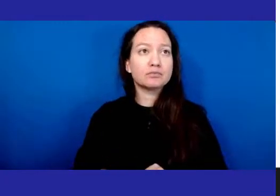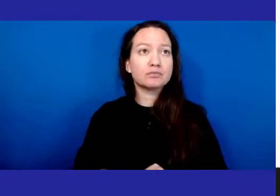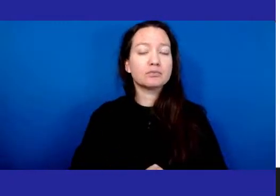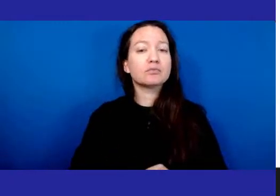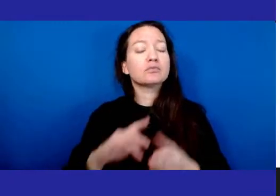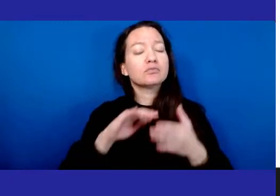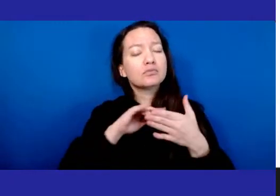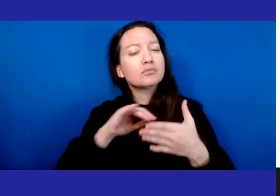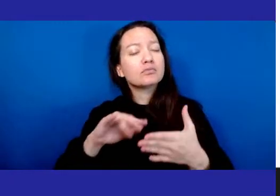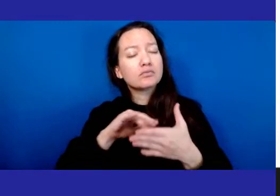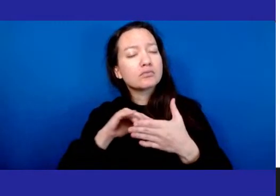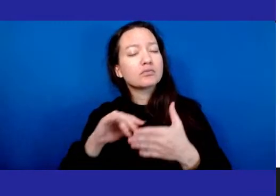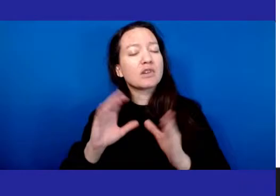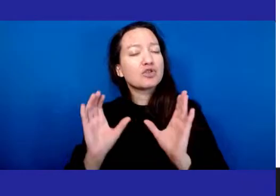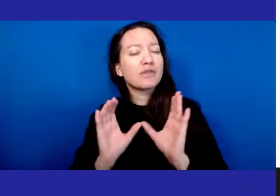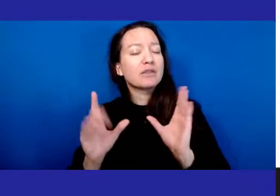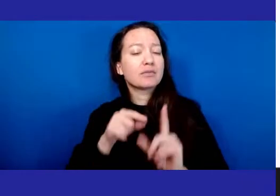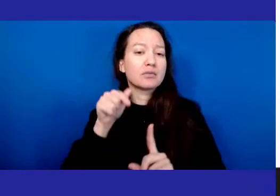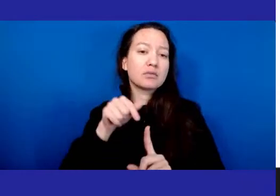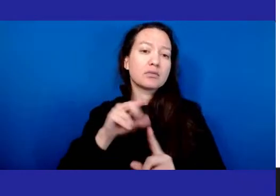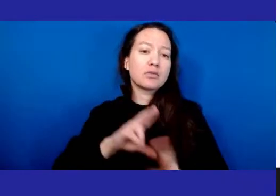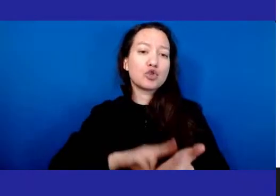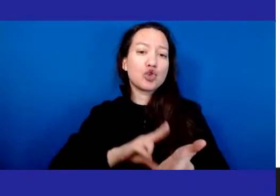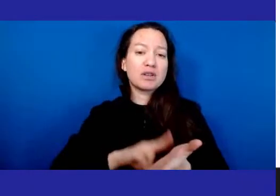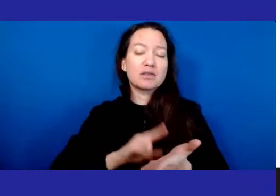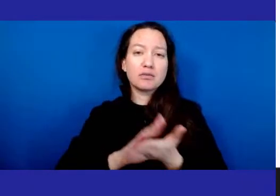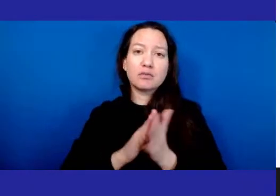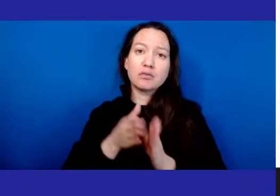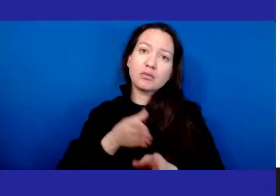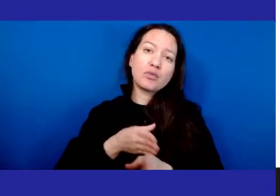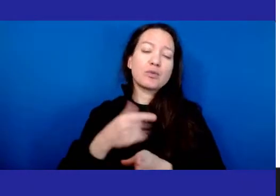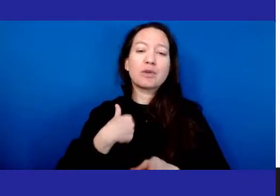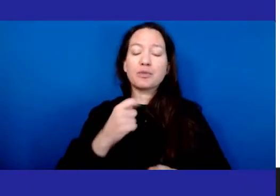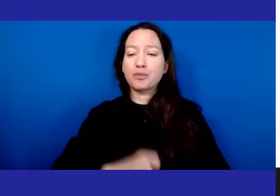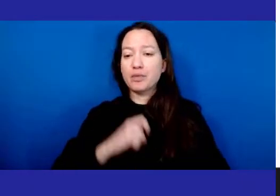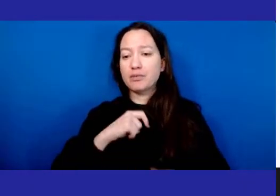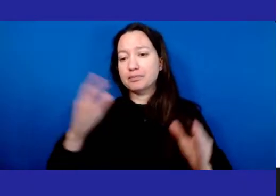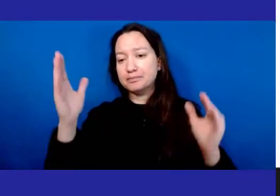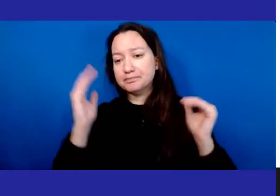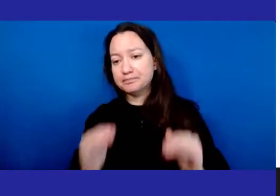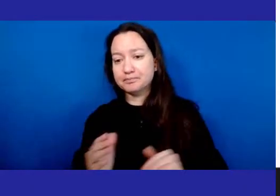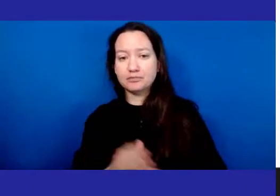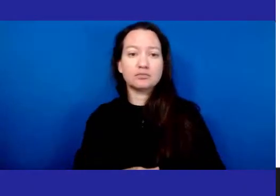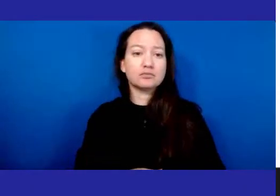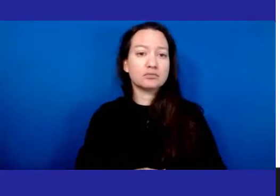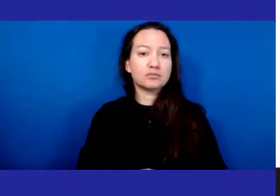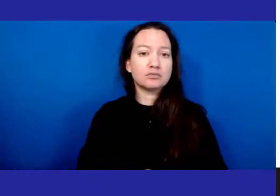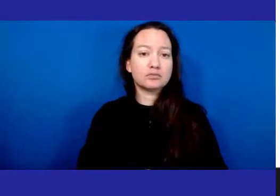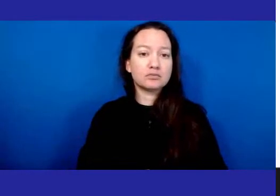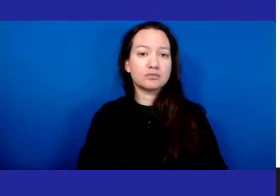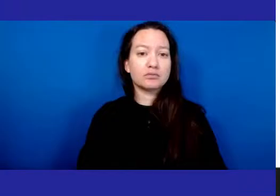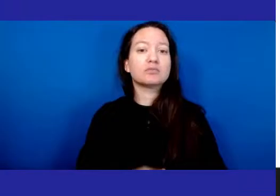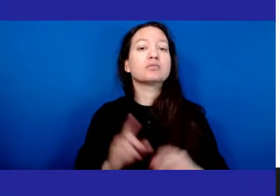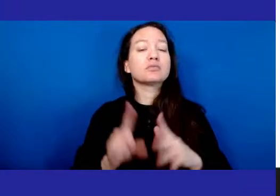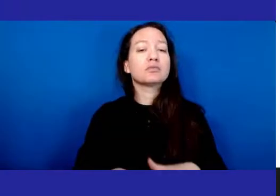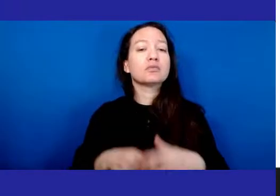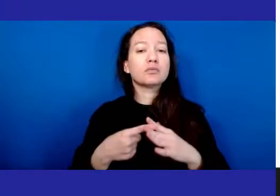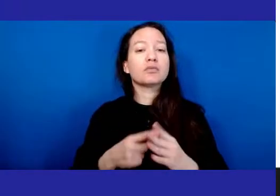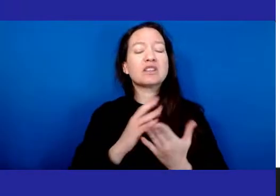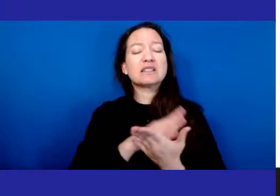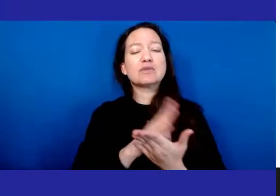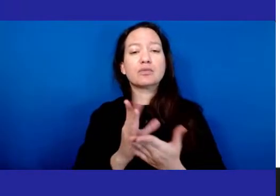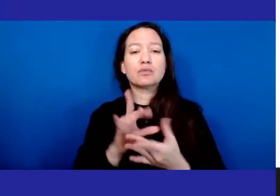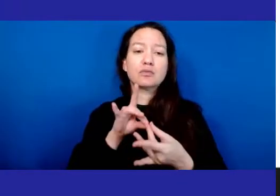studying for certification, which is the hallmark of nursing practice, which we are proud of. Next slide. We have started a series